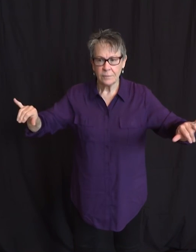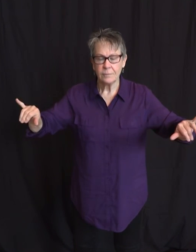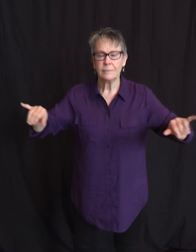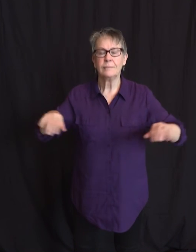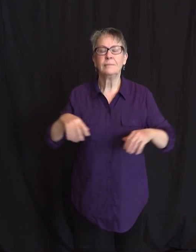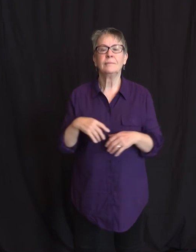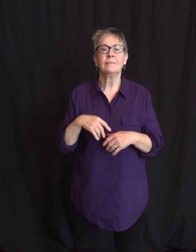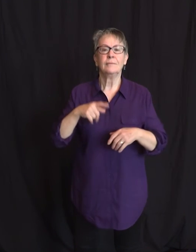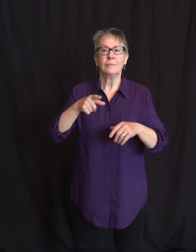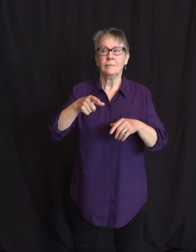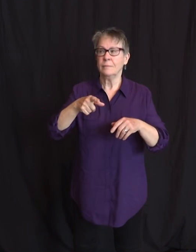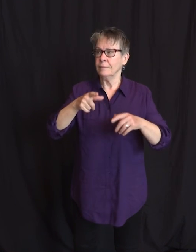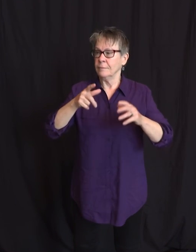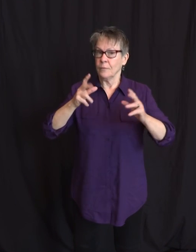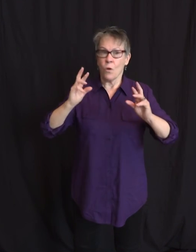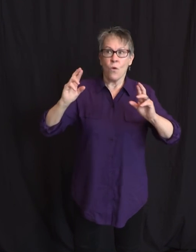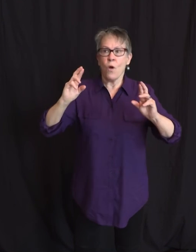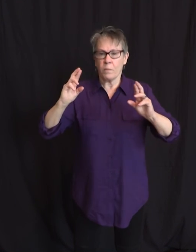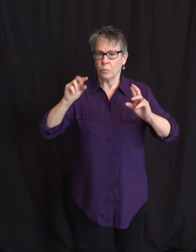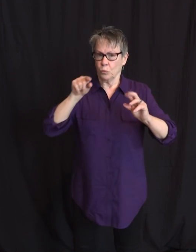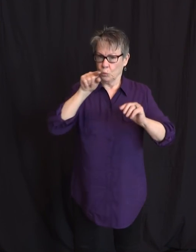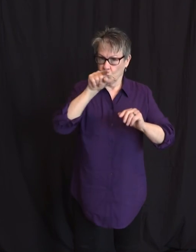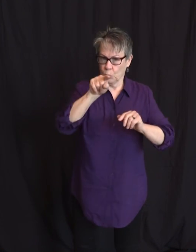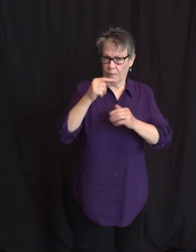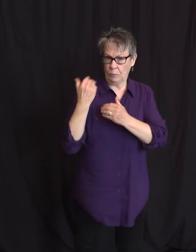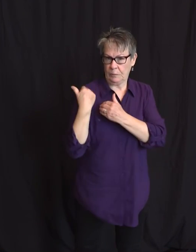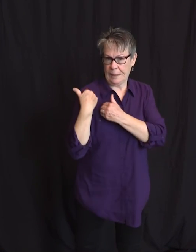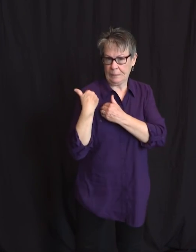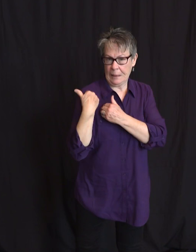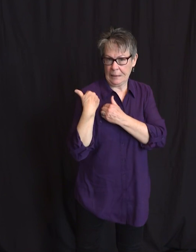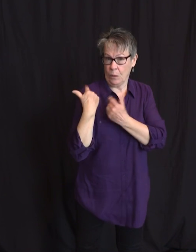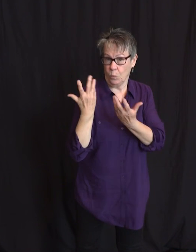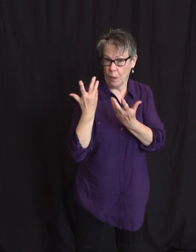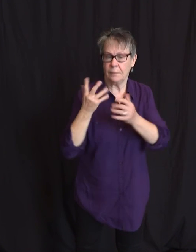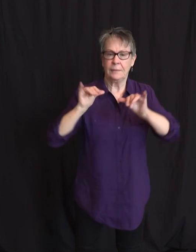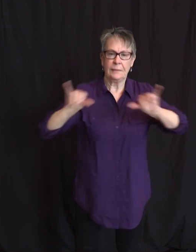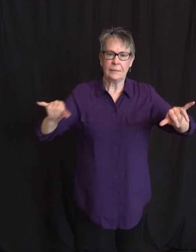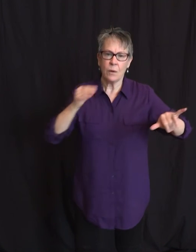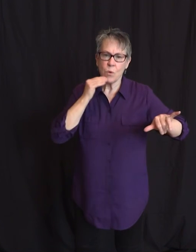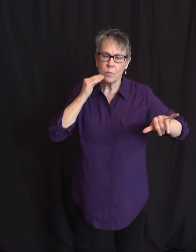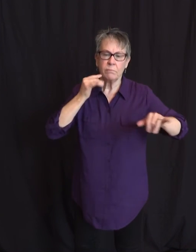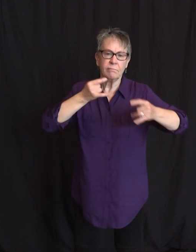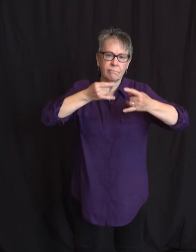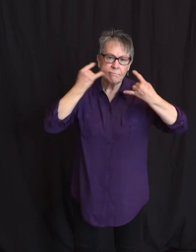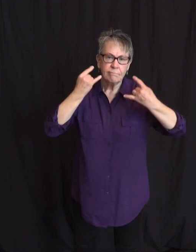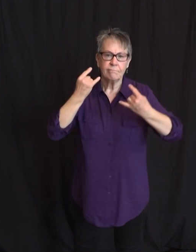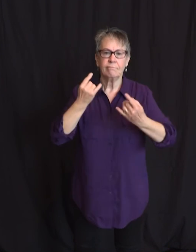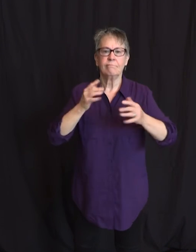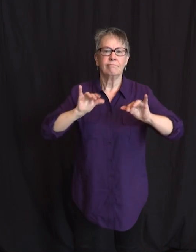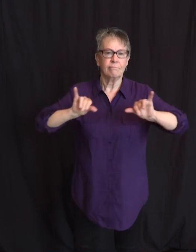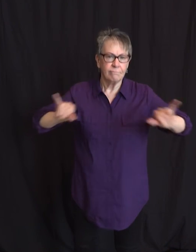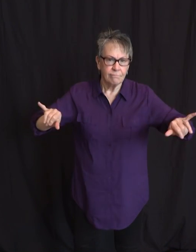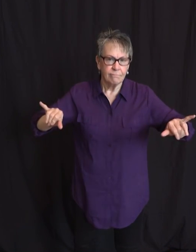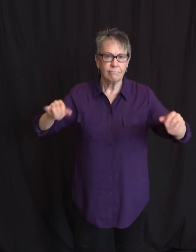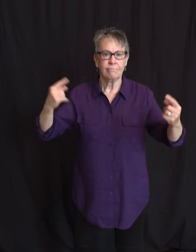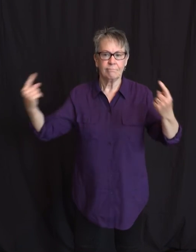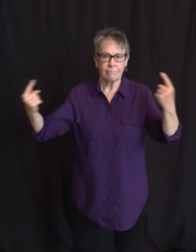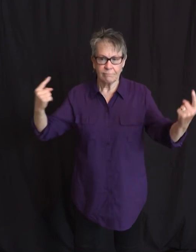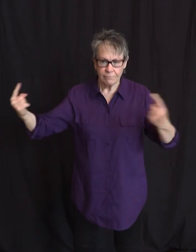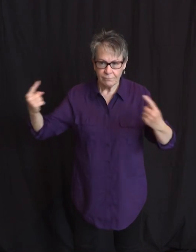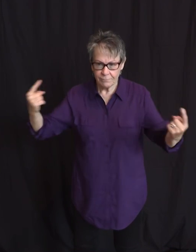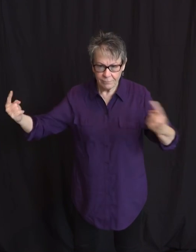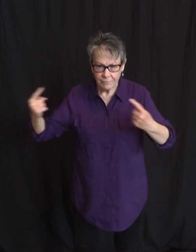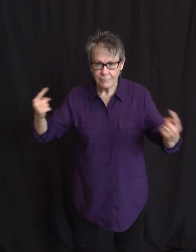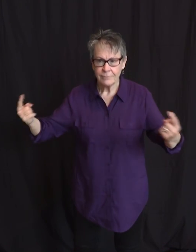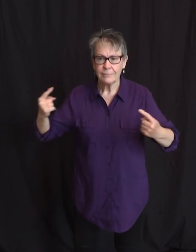Jersey has performed not just better than average, we were talking about average a month ago, better than any American state. Better